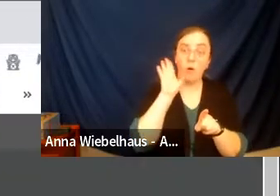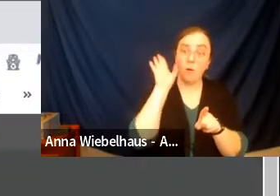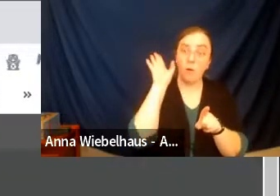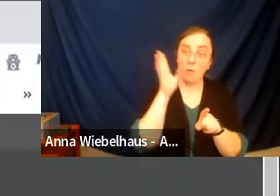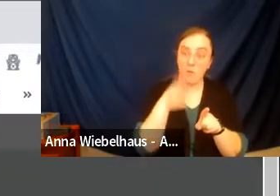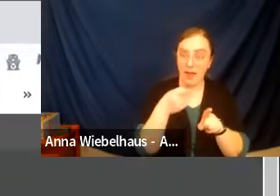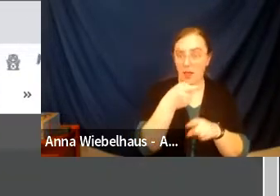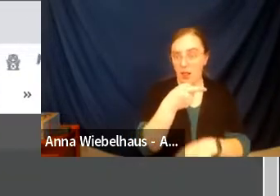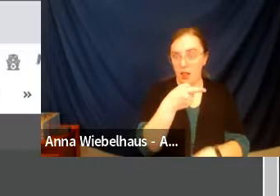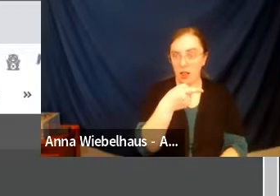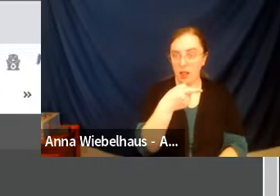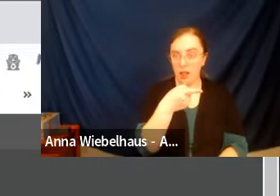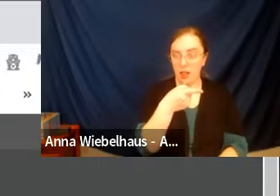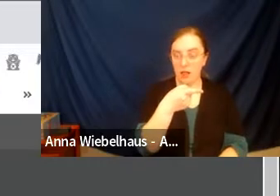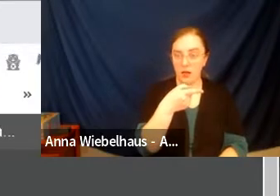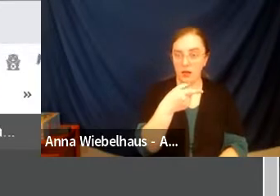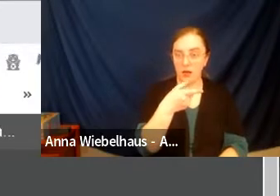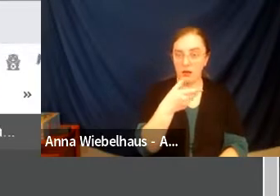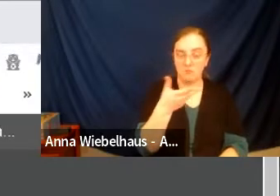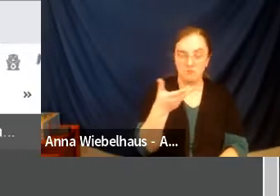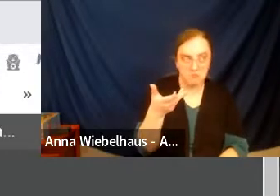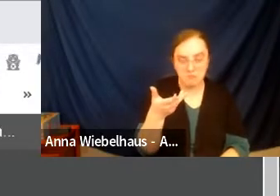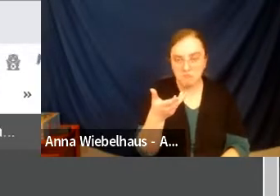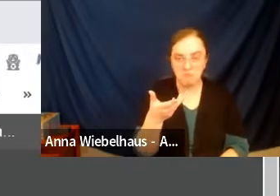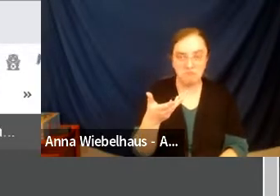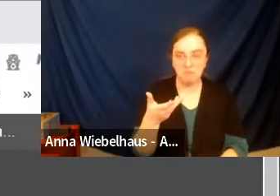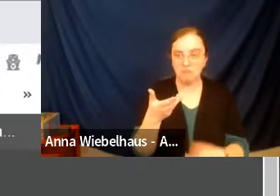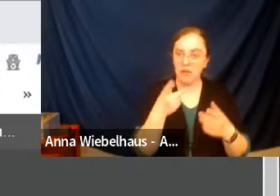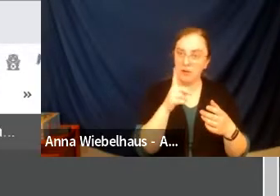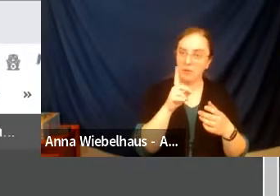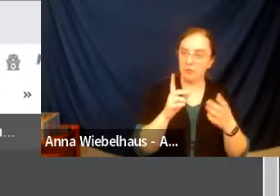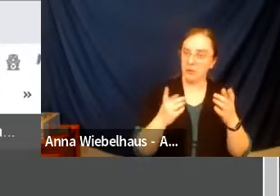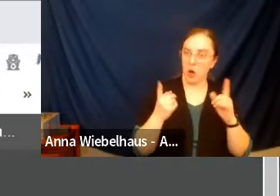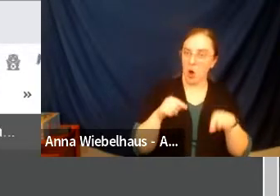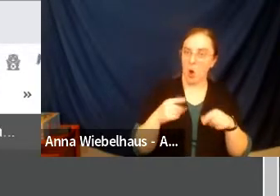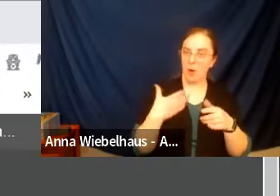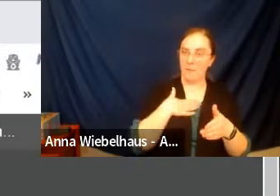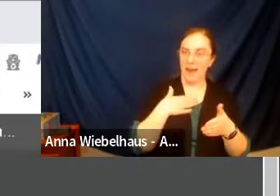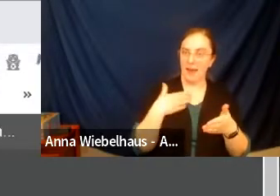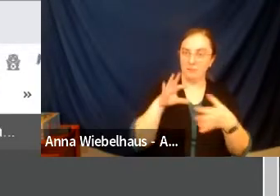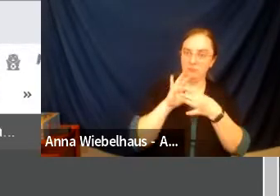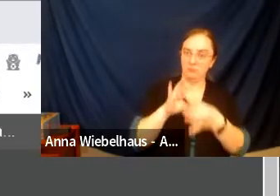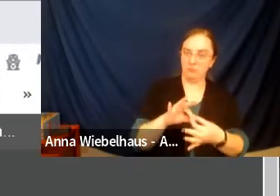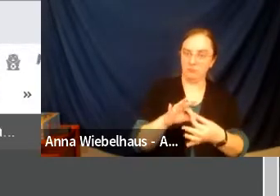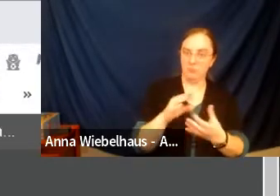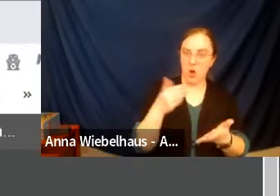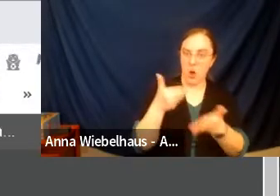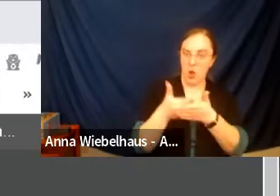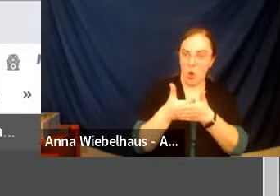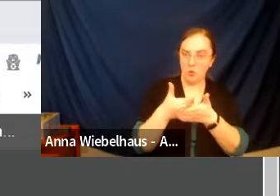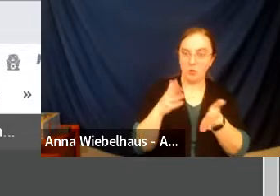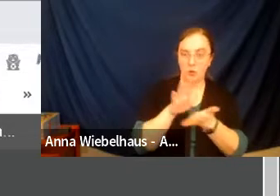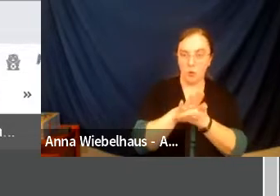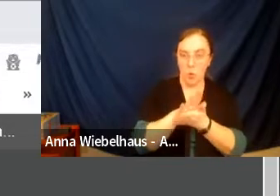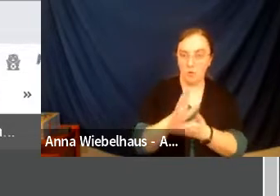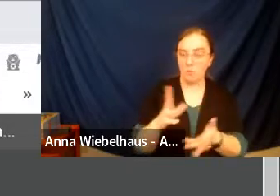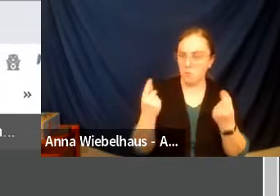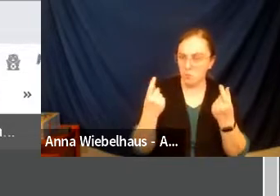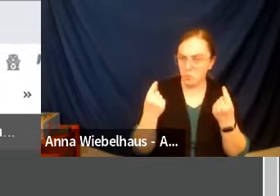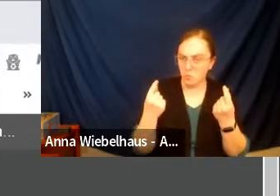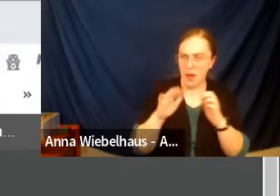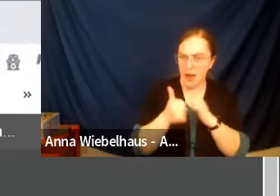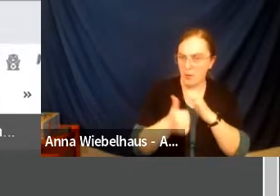Give me 1 second to find something that will make it a little easier for folks to see. So you go to the main